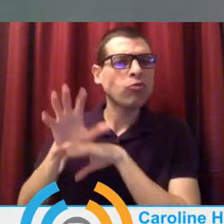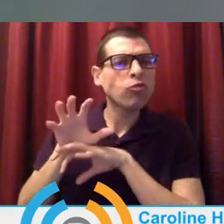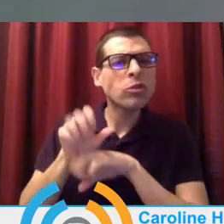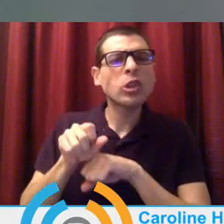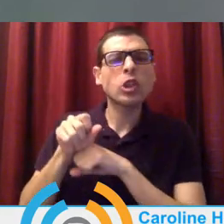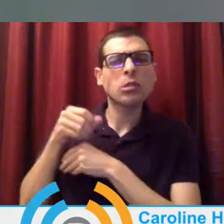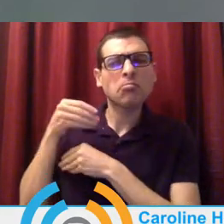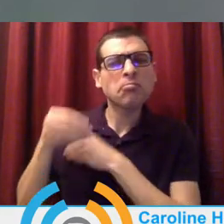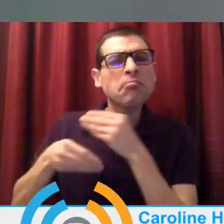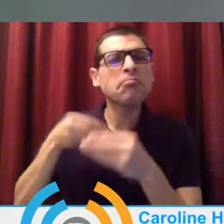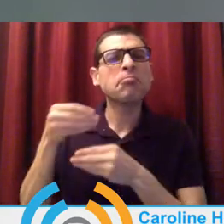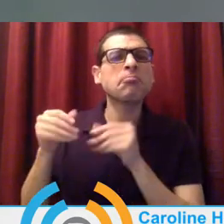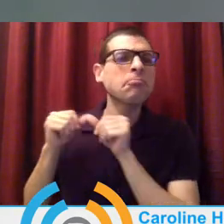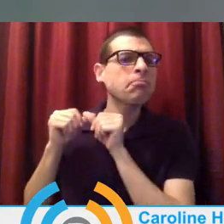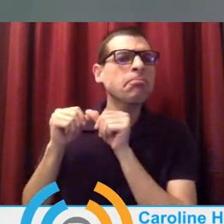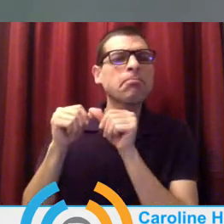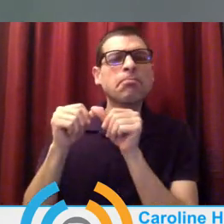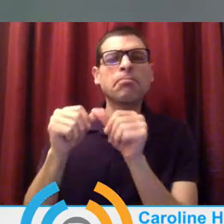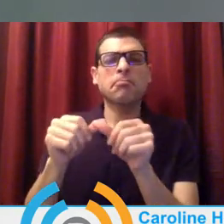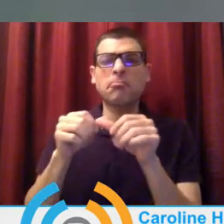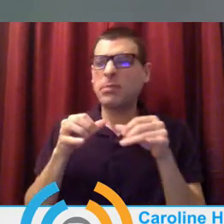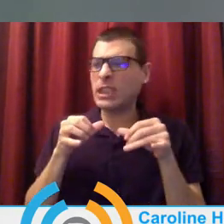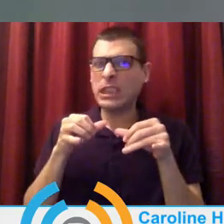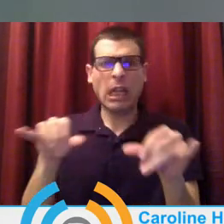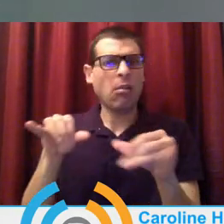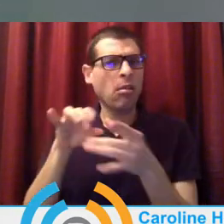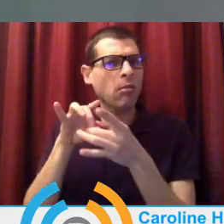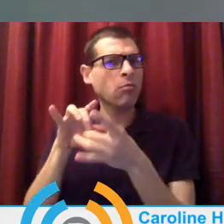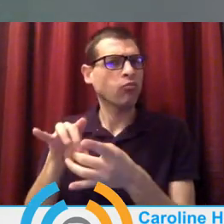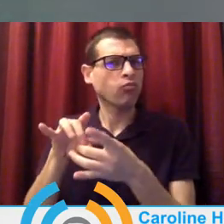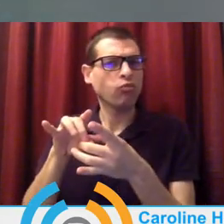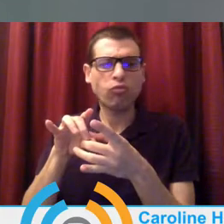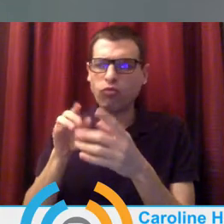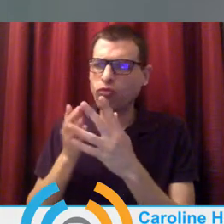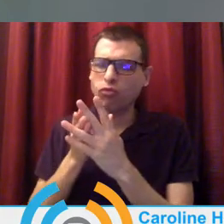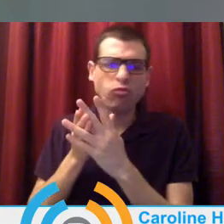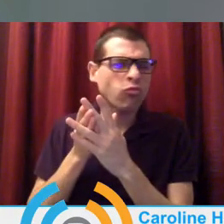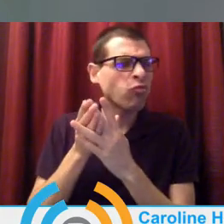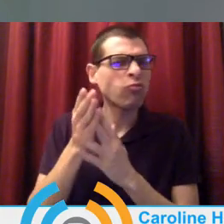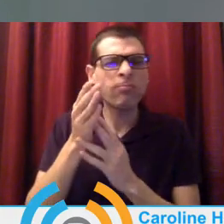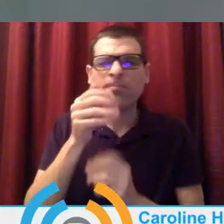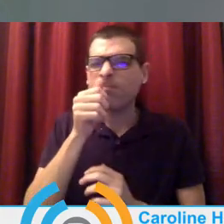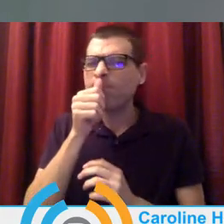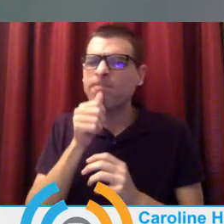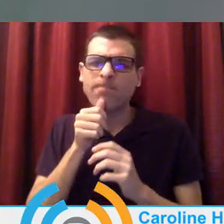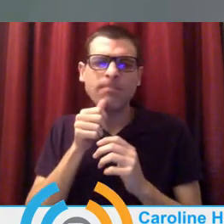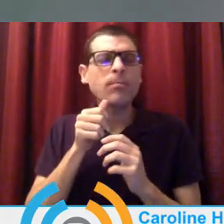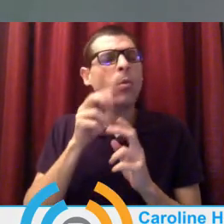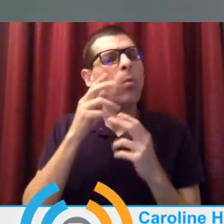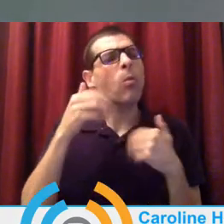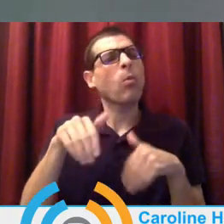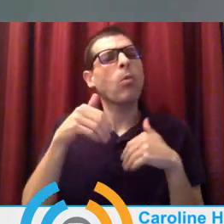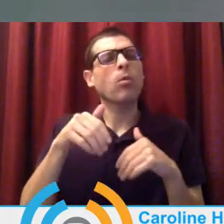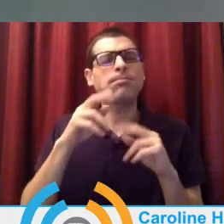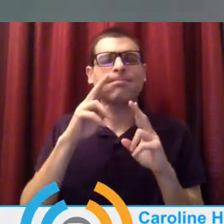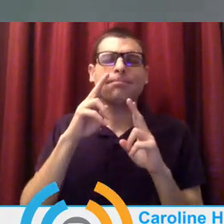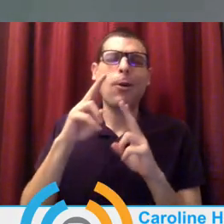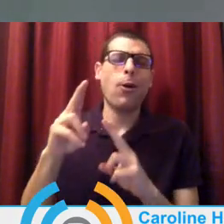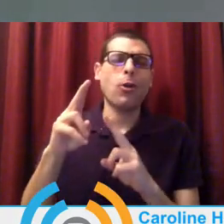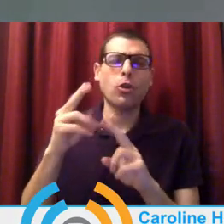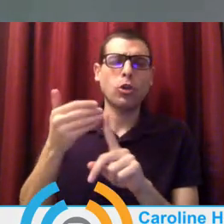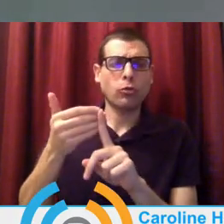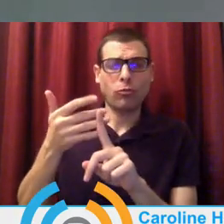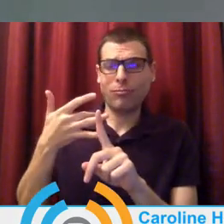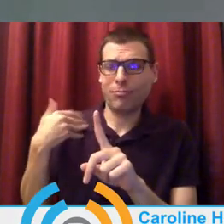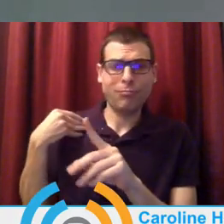Together, we recognize their unbreakable connections to this land, and we honor the resilience of their ancestors and the hope of future